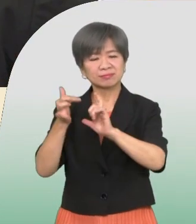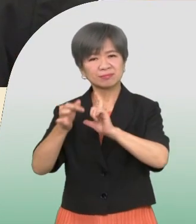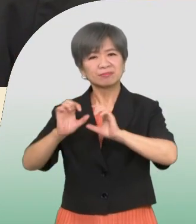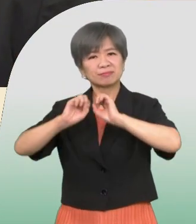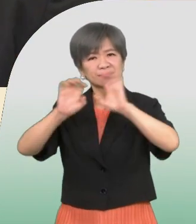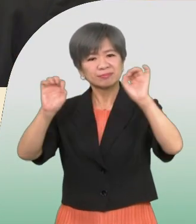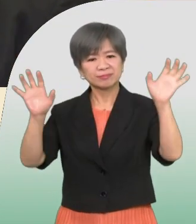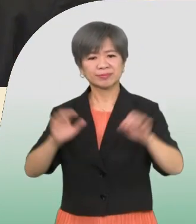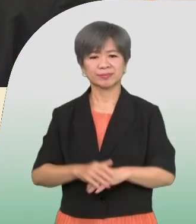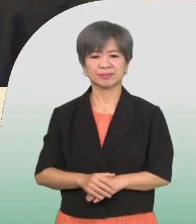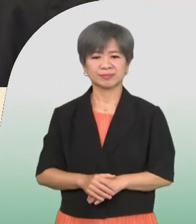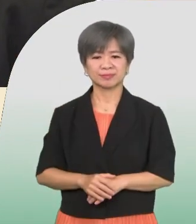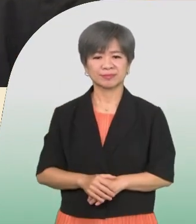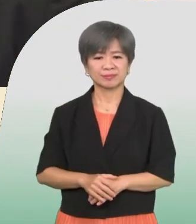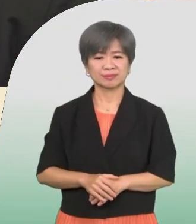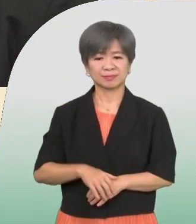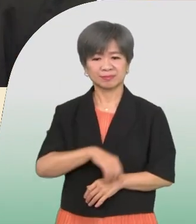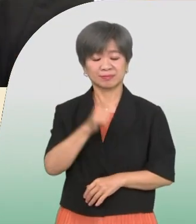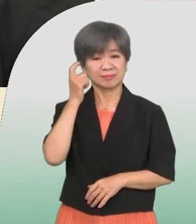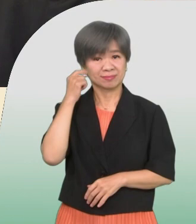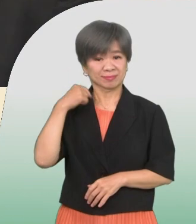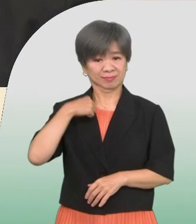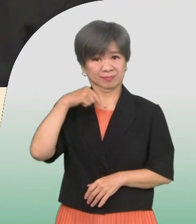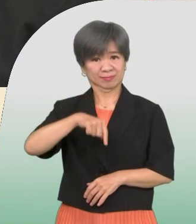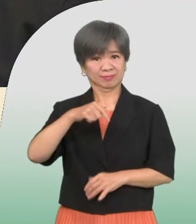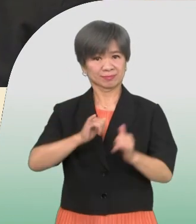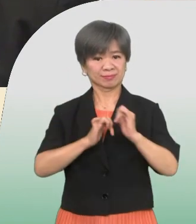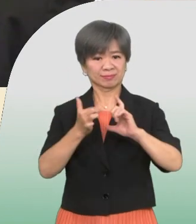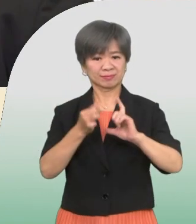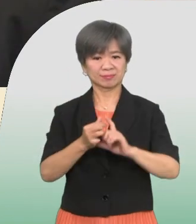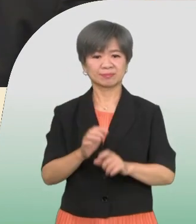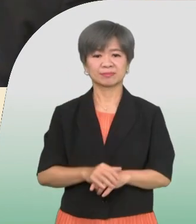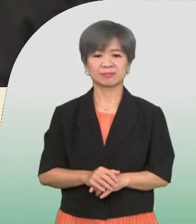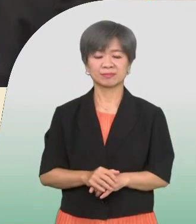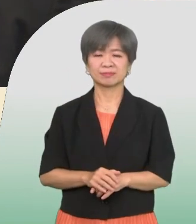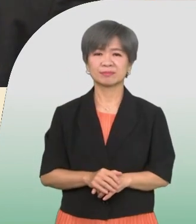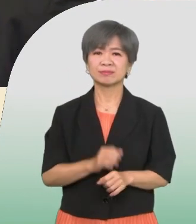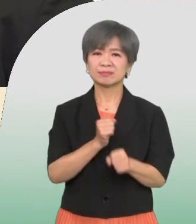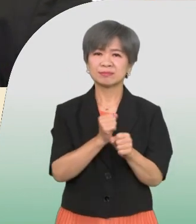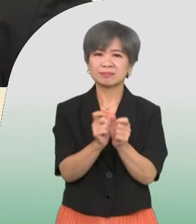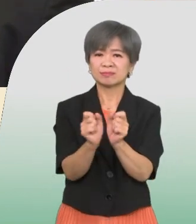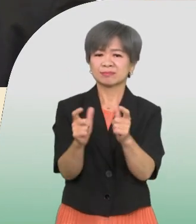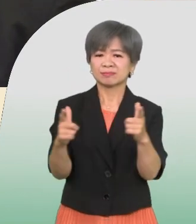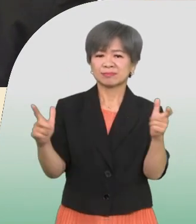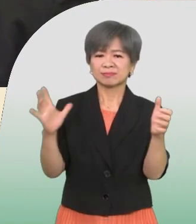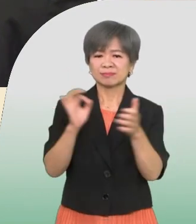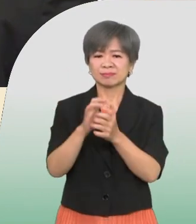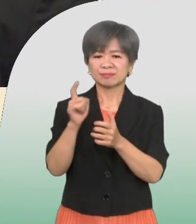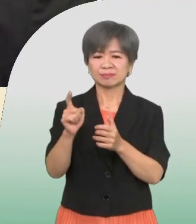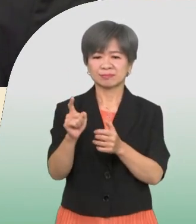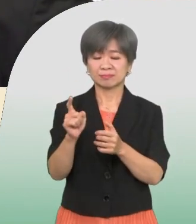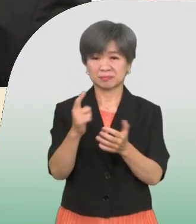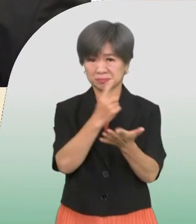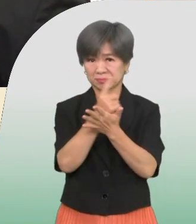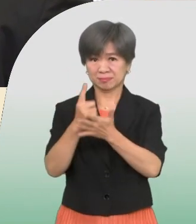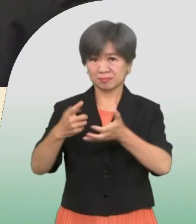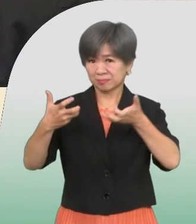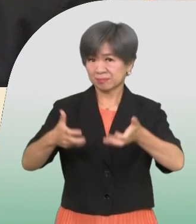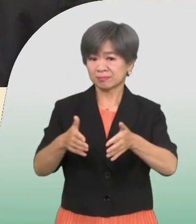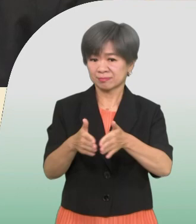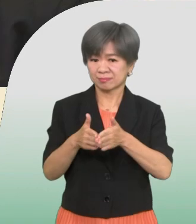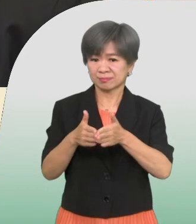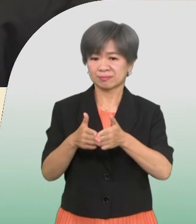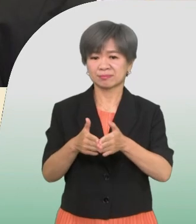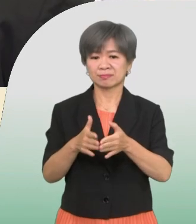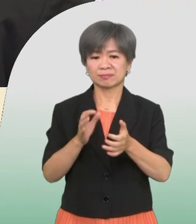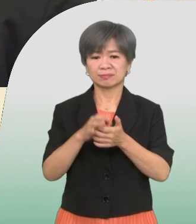As I said, that's really important that we are aware that there are LGBTQ people in all of our communities, in all of our sectors, working in healthcare,